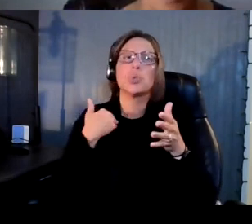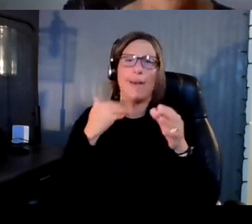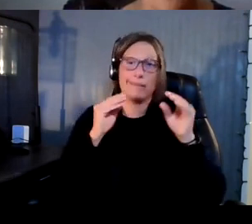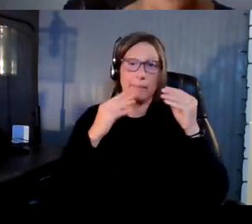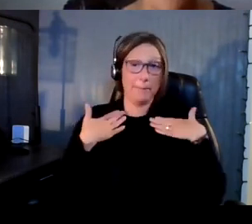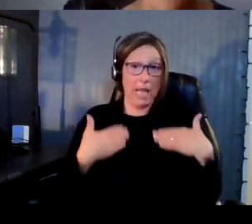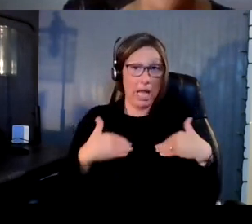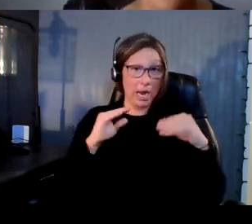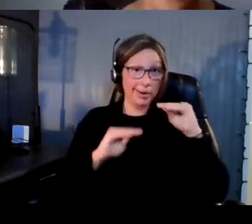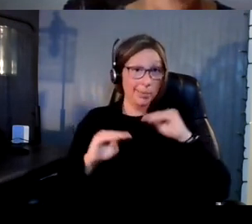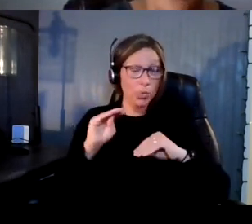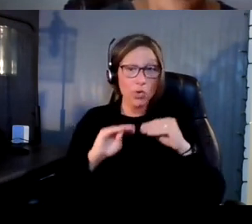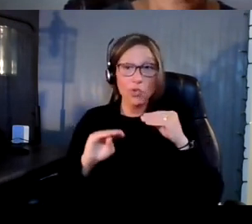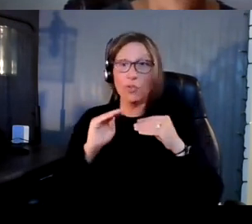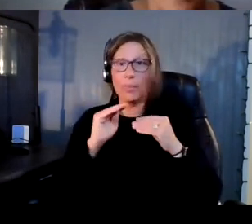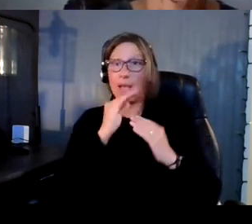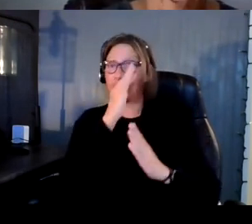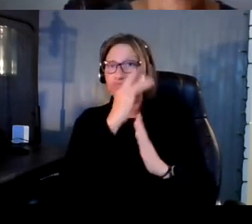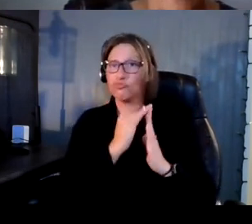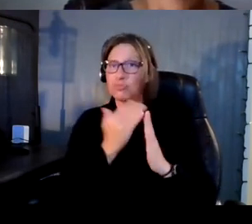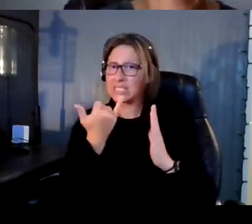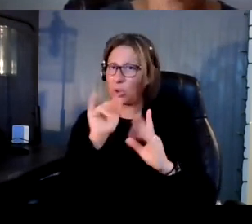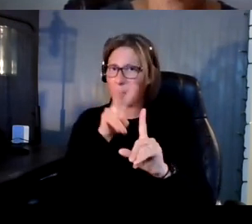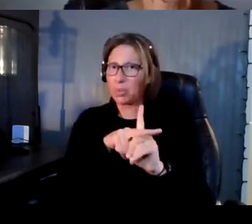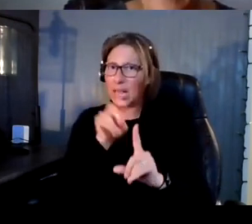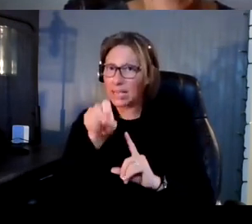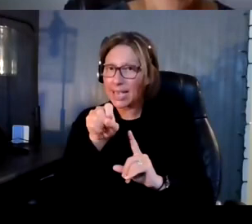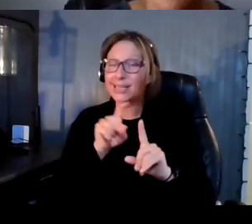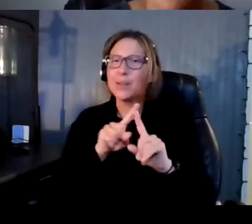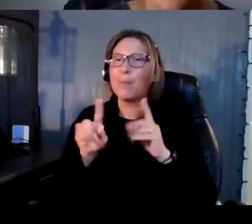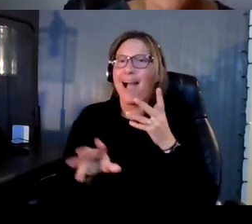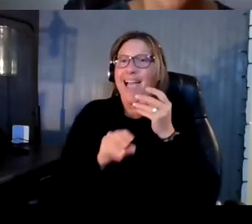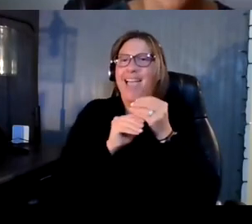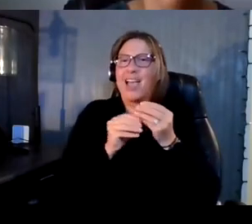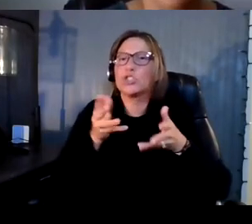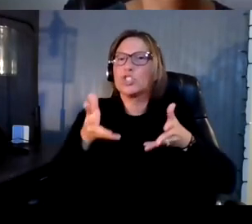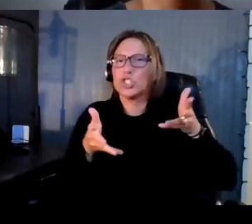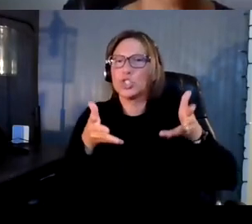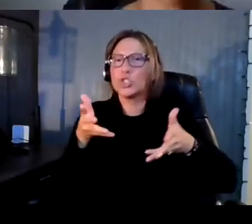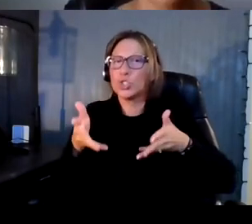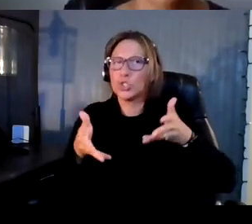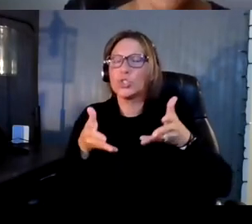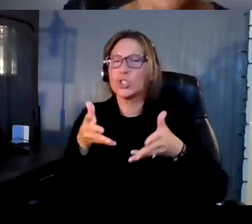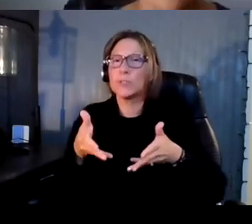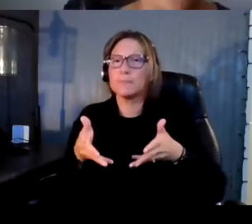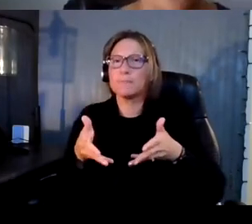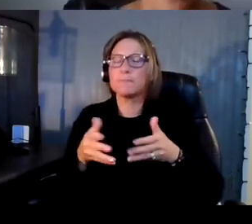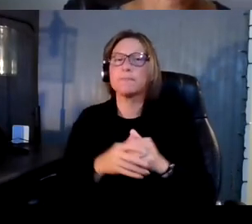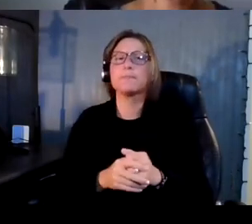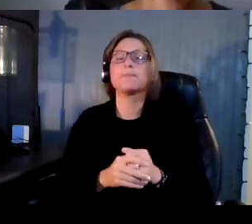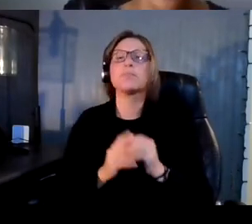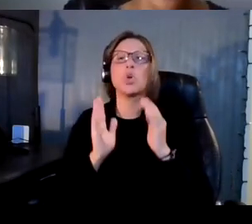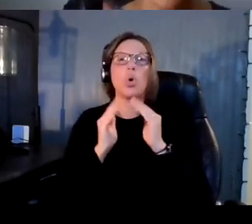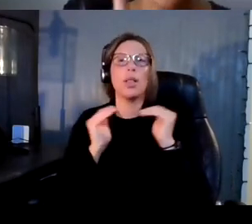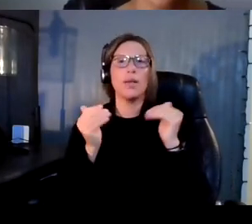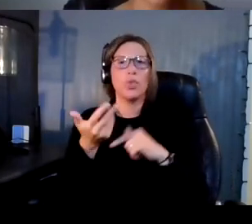movements, all of those things still apply, but now we're adding in some gestures that may come in. So in level